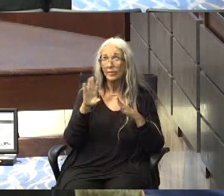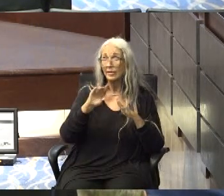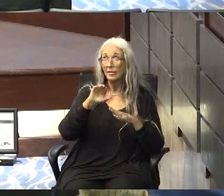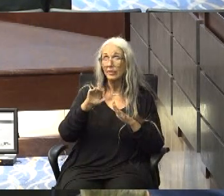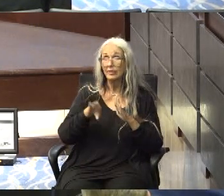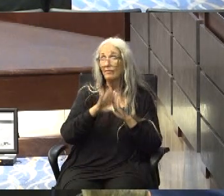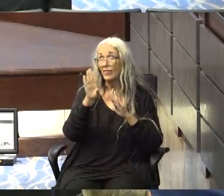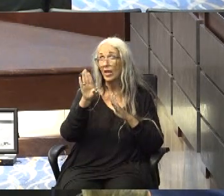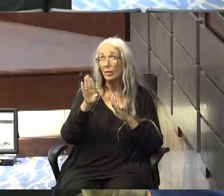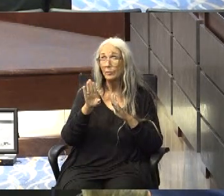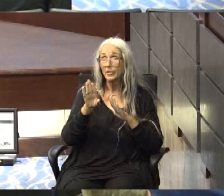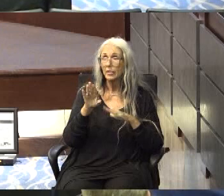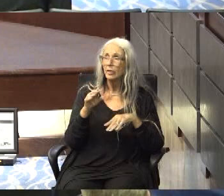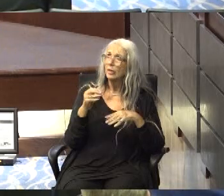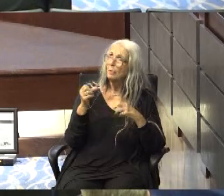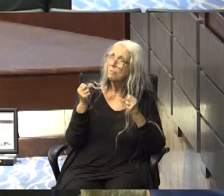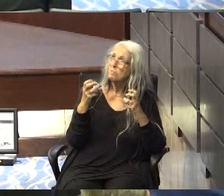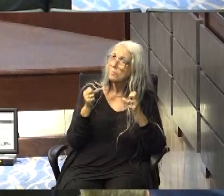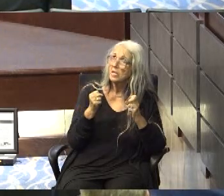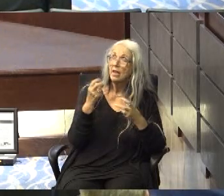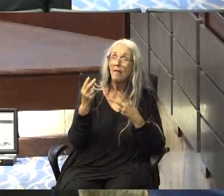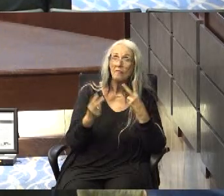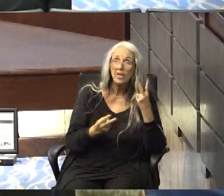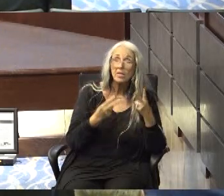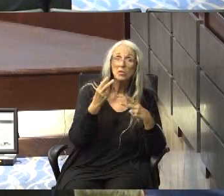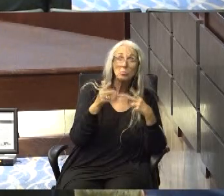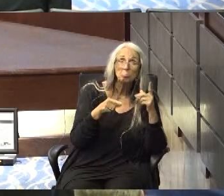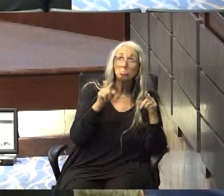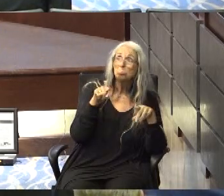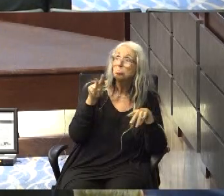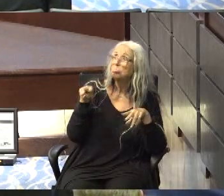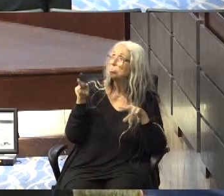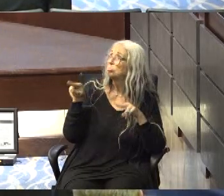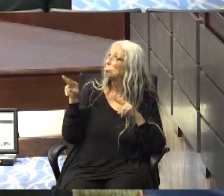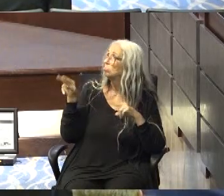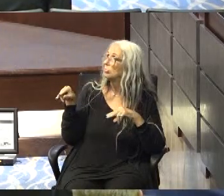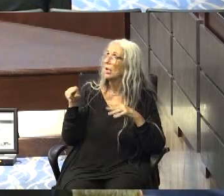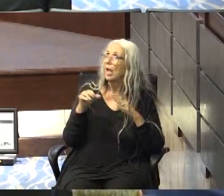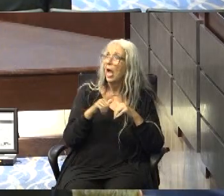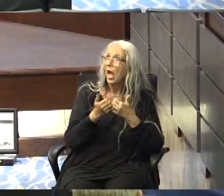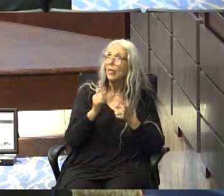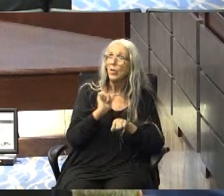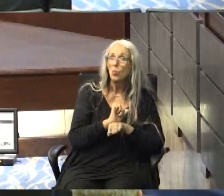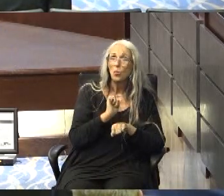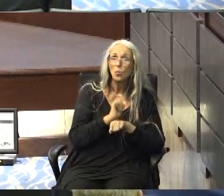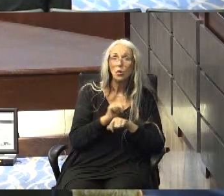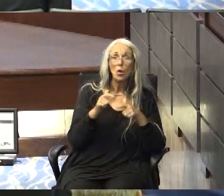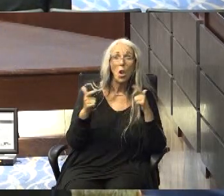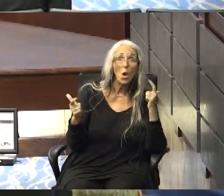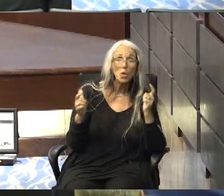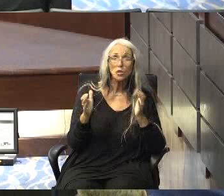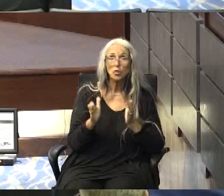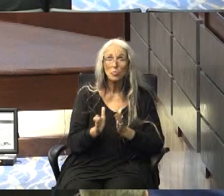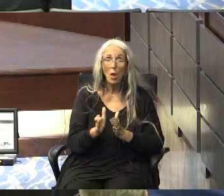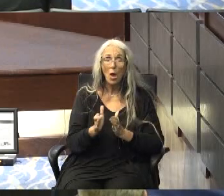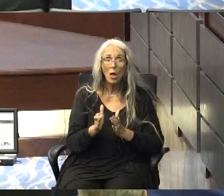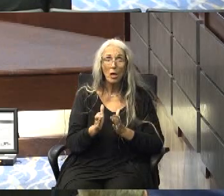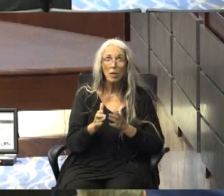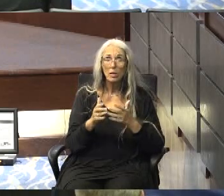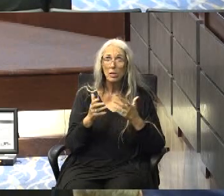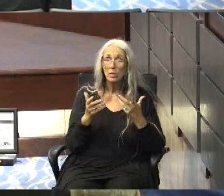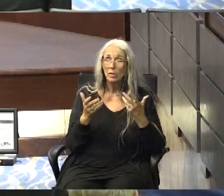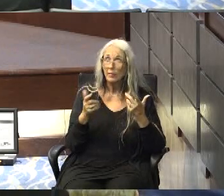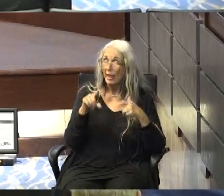From the many downtowns that I visited in Main Street or whatever, how they work, whether large or small, they have